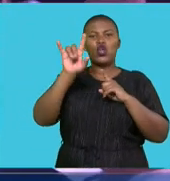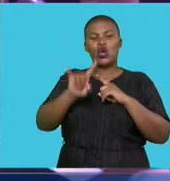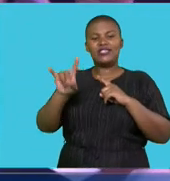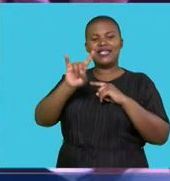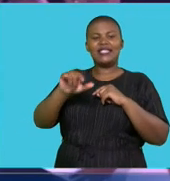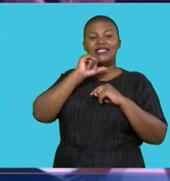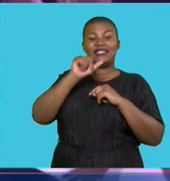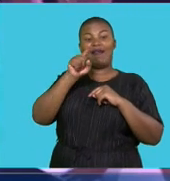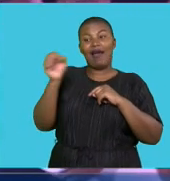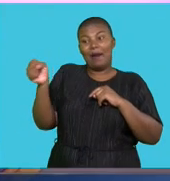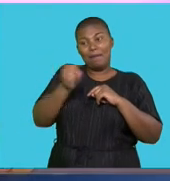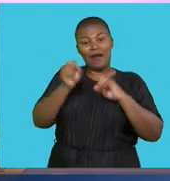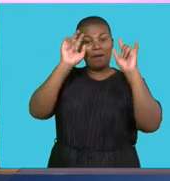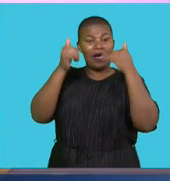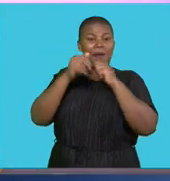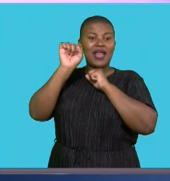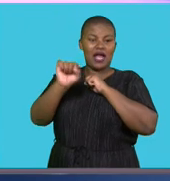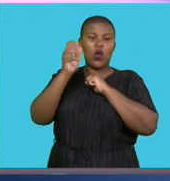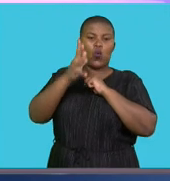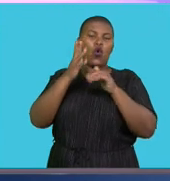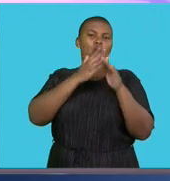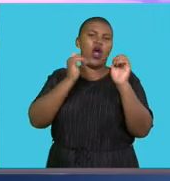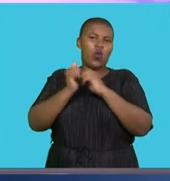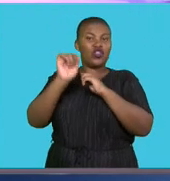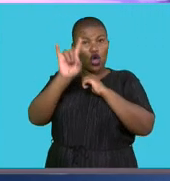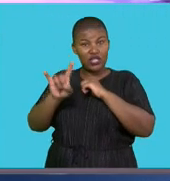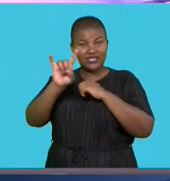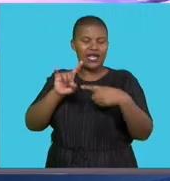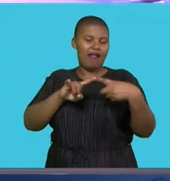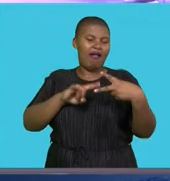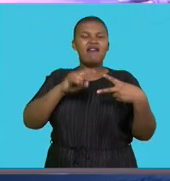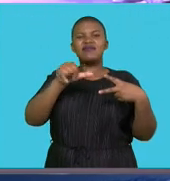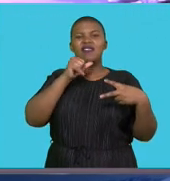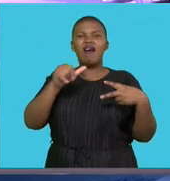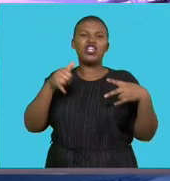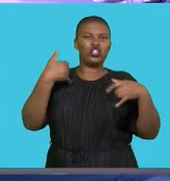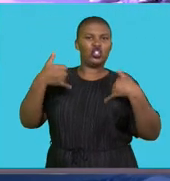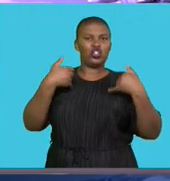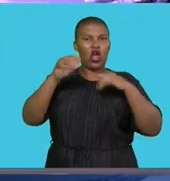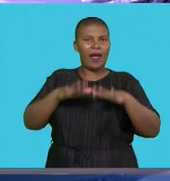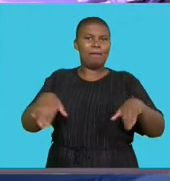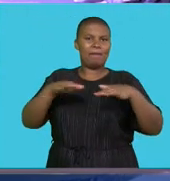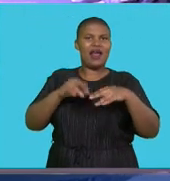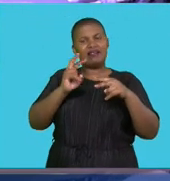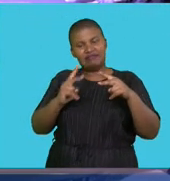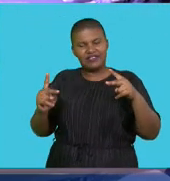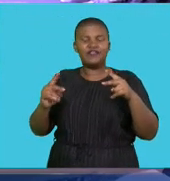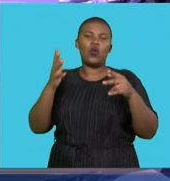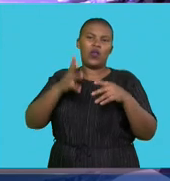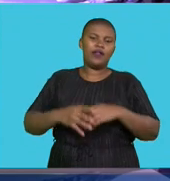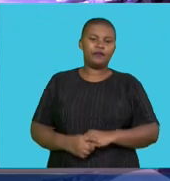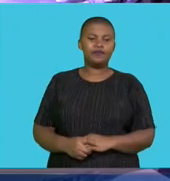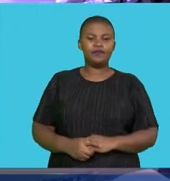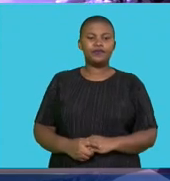abad kwa asho eni kambani niyake, bazo o sebenzi sana na mao teela kanye nesna uwezo mnabelega, eza tlugene nga pantiguali sisifunda azwe.